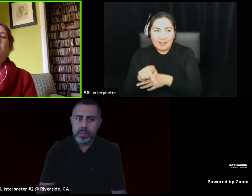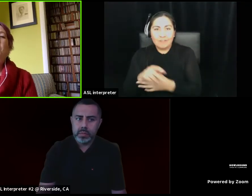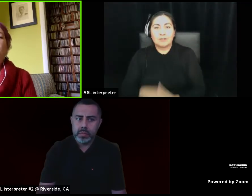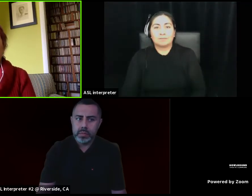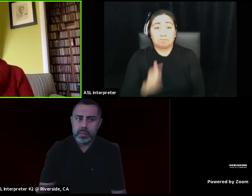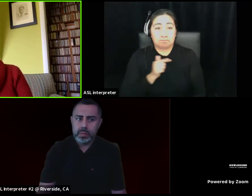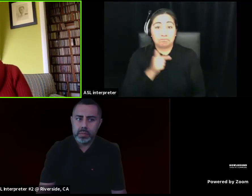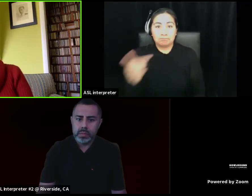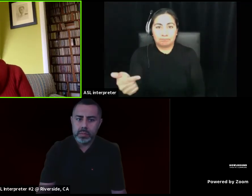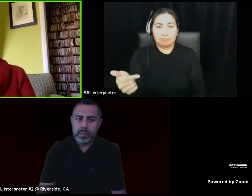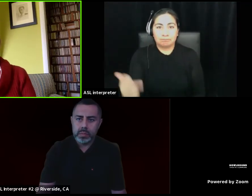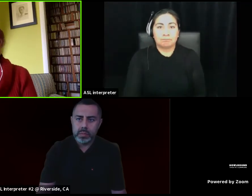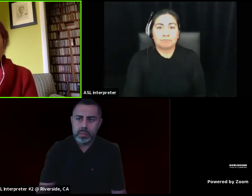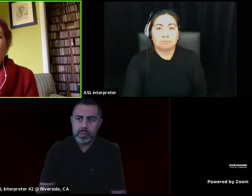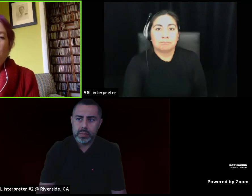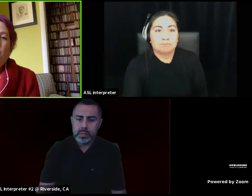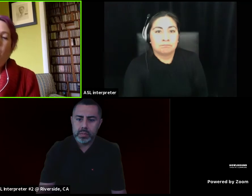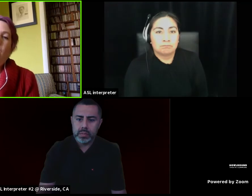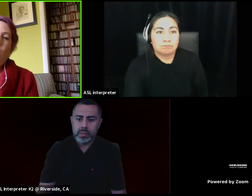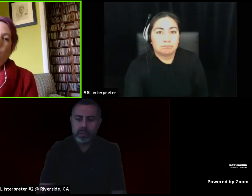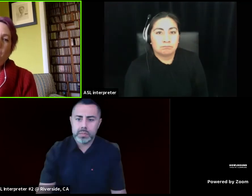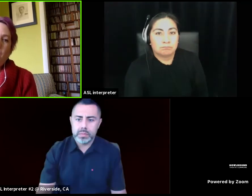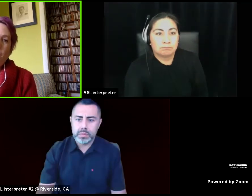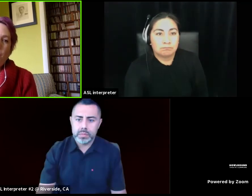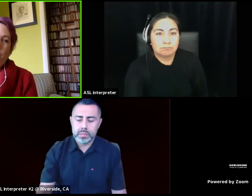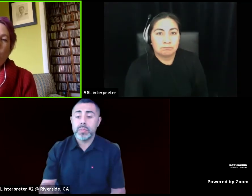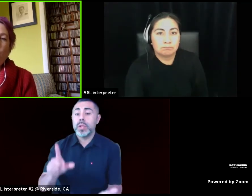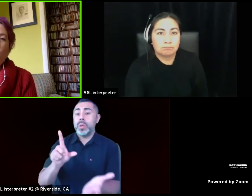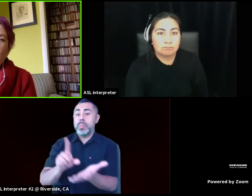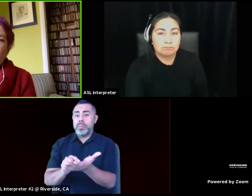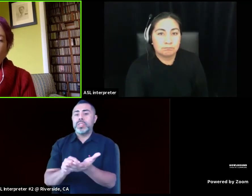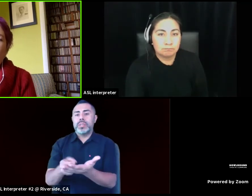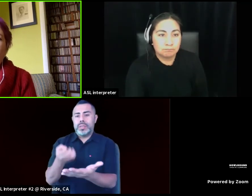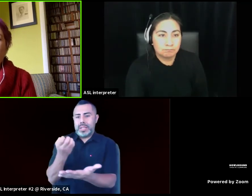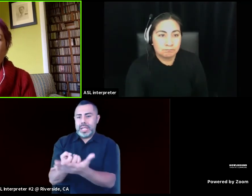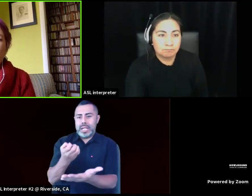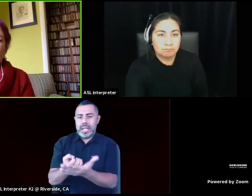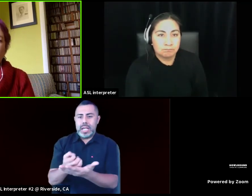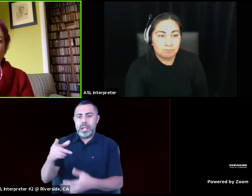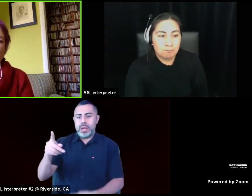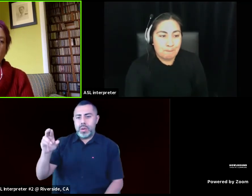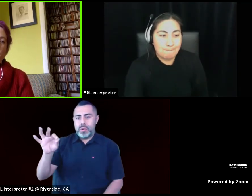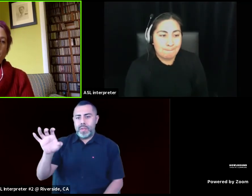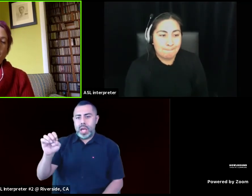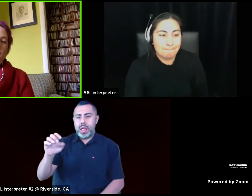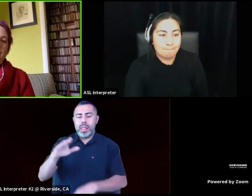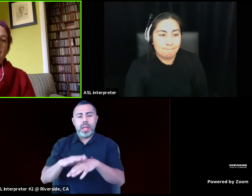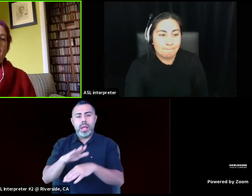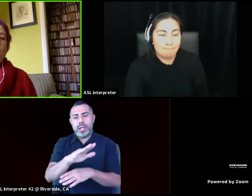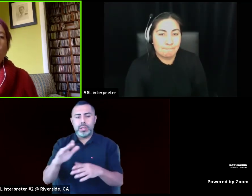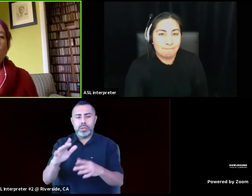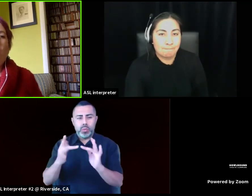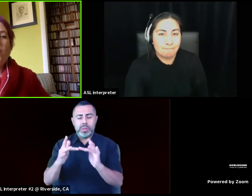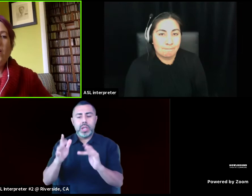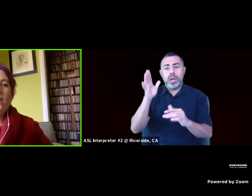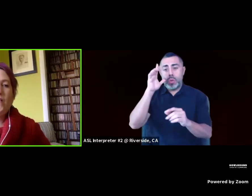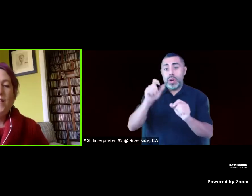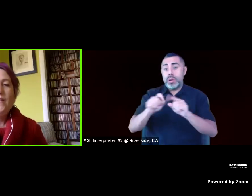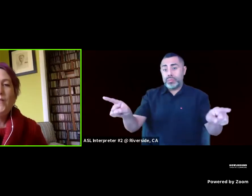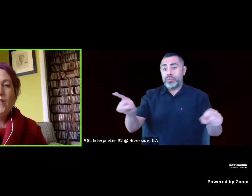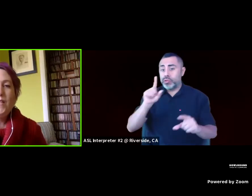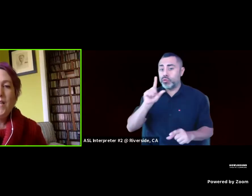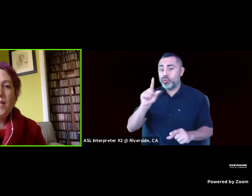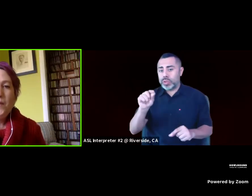published an economic profile on his website, which we'll tweet out on the Twitter feed. And New York